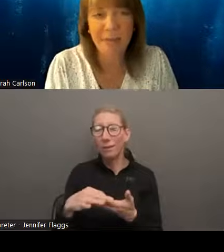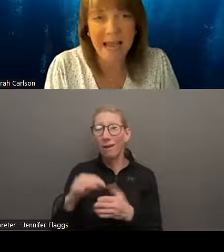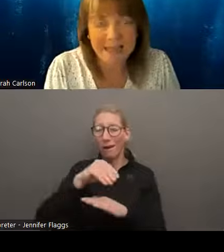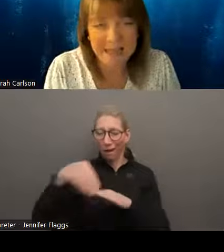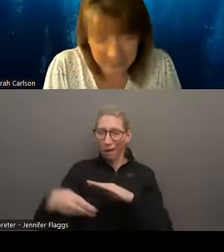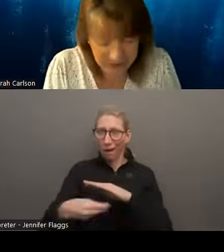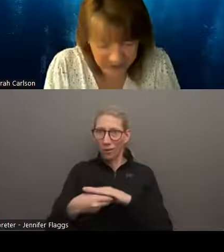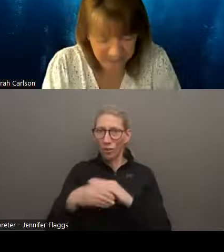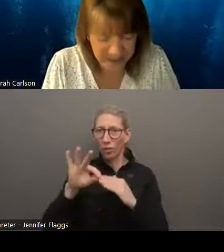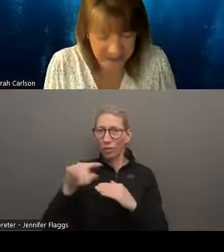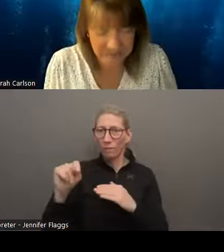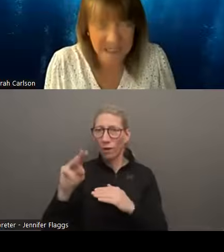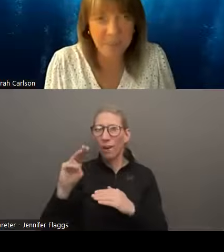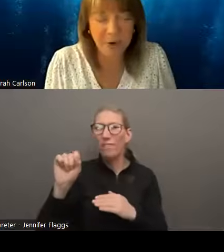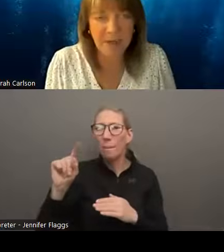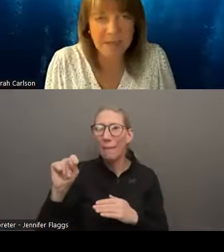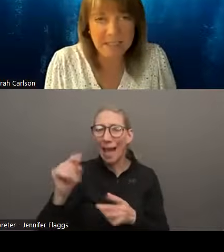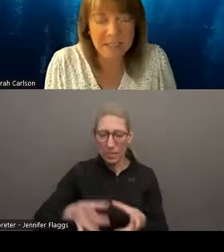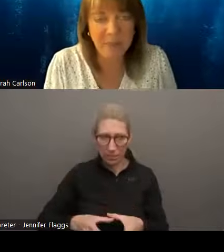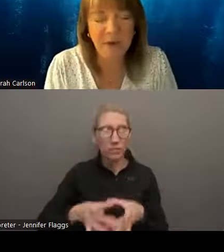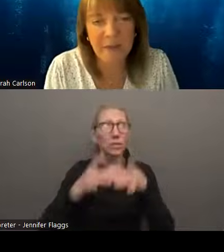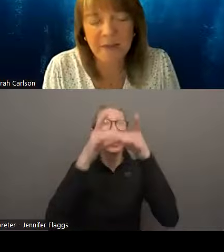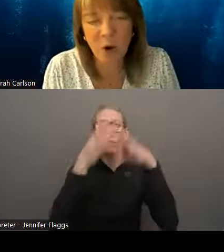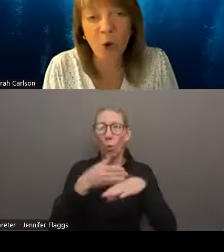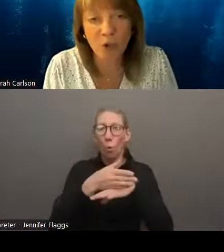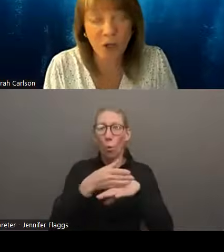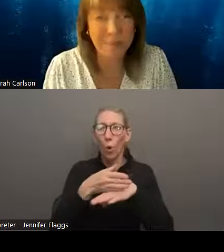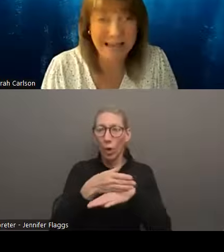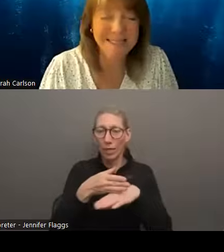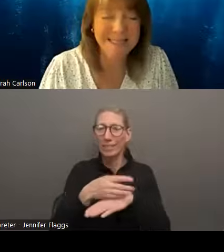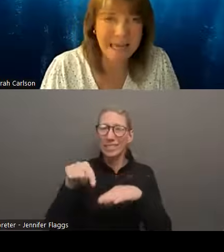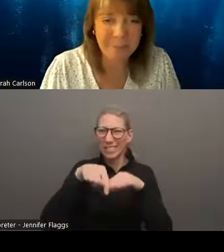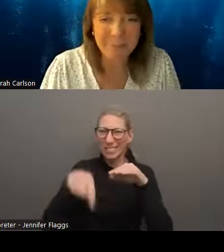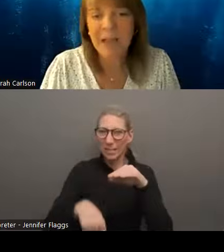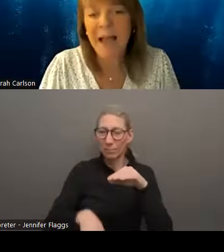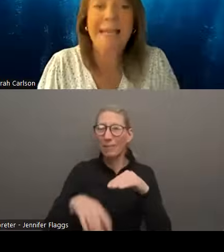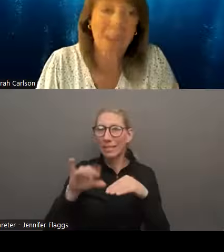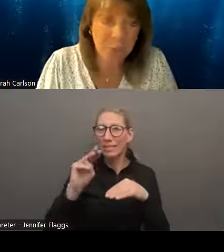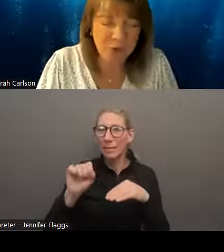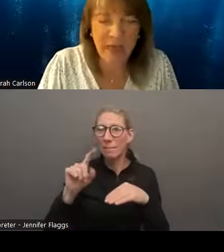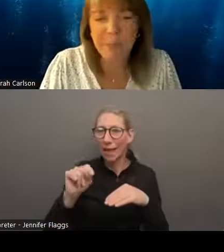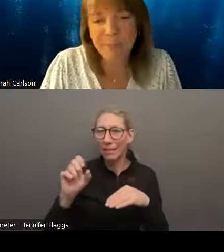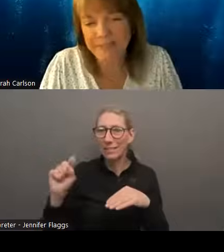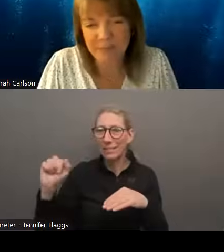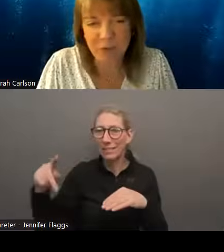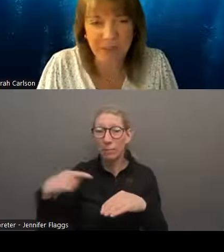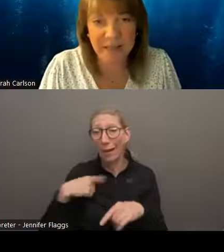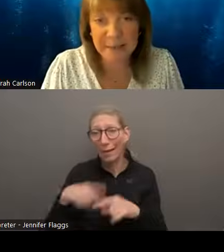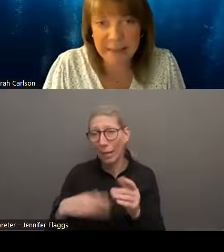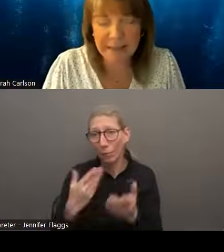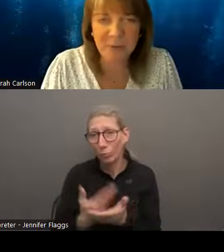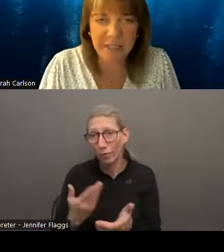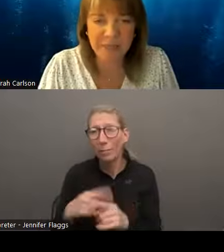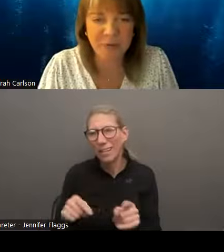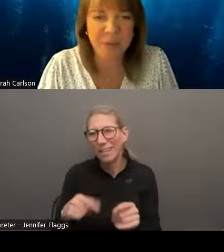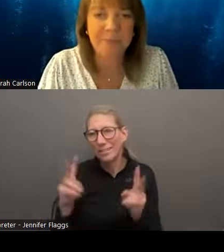the mast in the big timber deep in the hold called the mast step. I can't prove that, but it's a subject that I